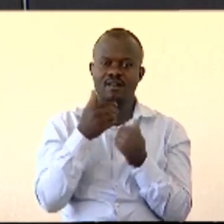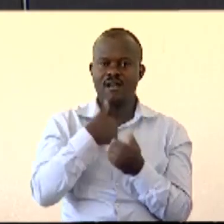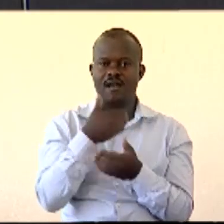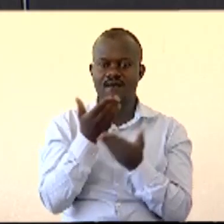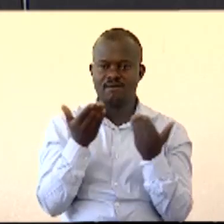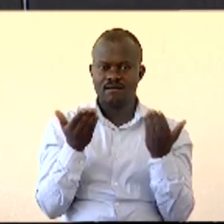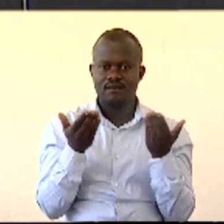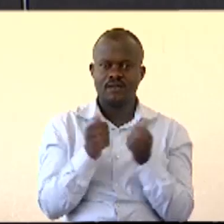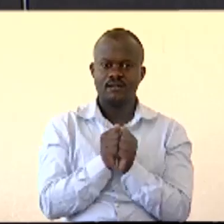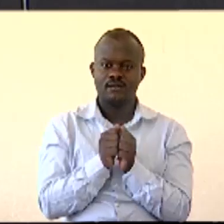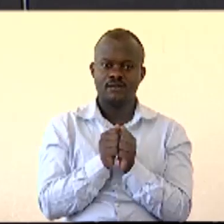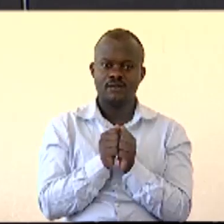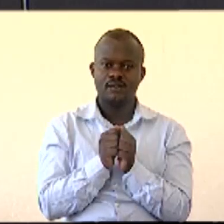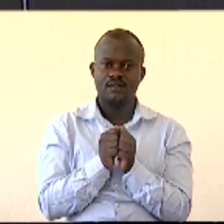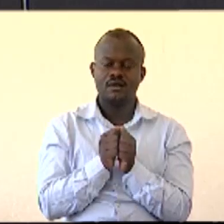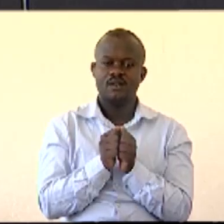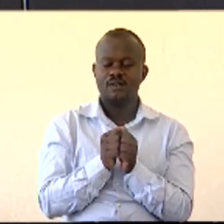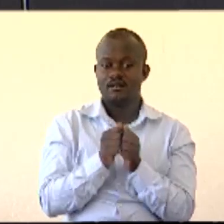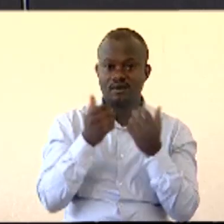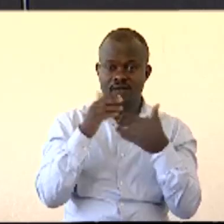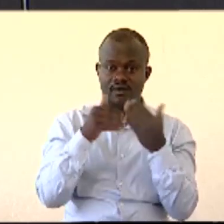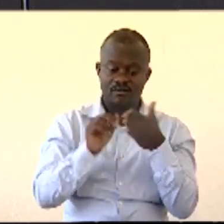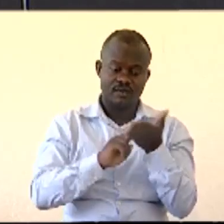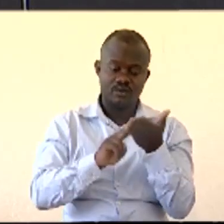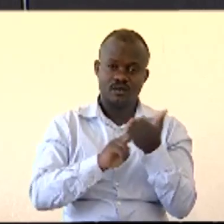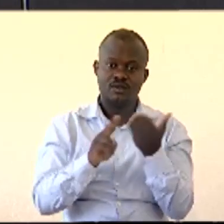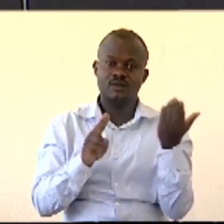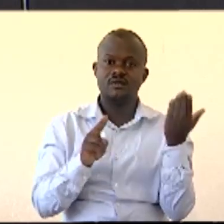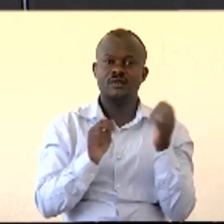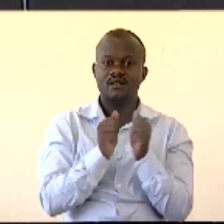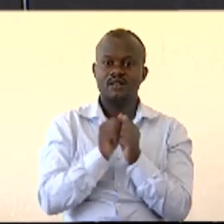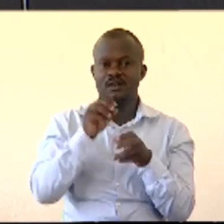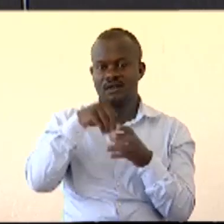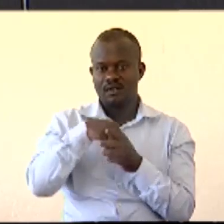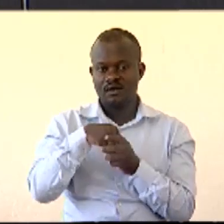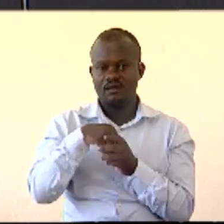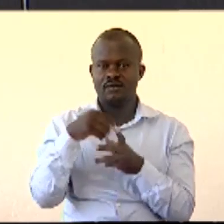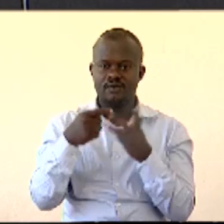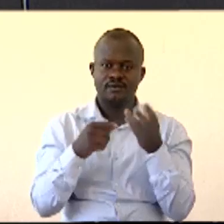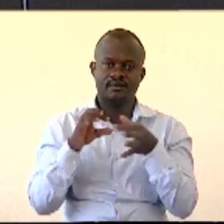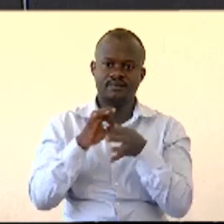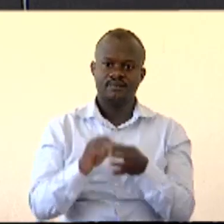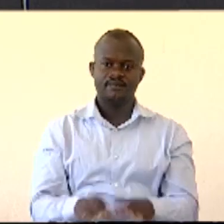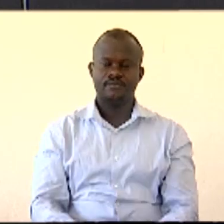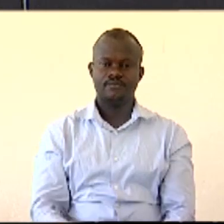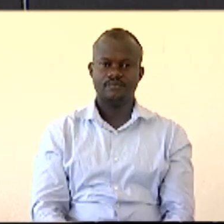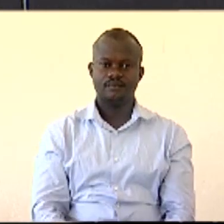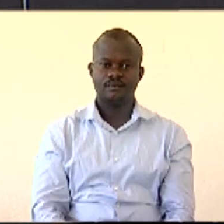have been used in bonding.